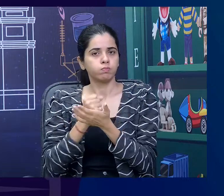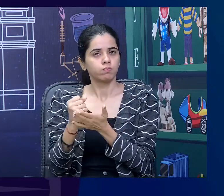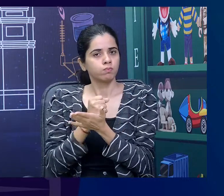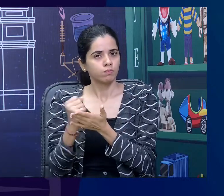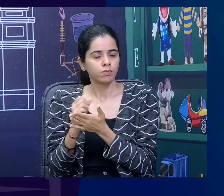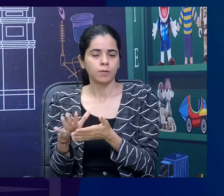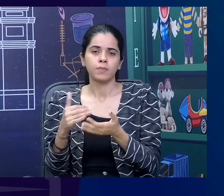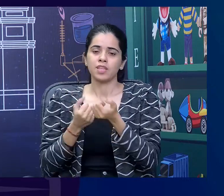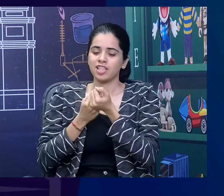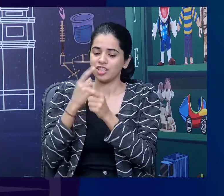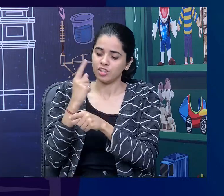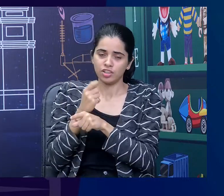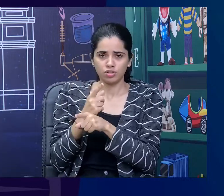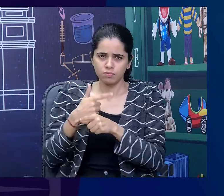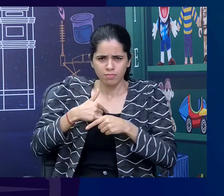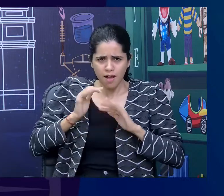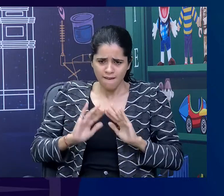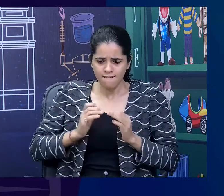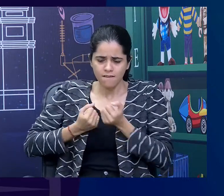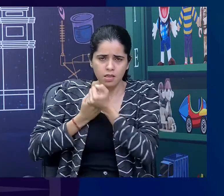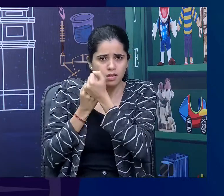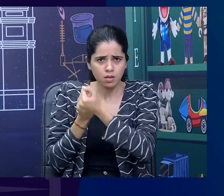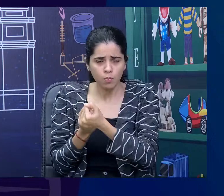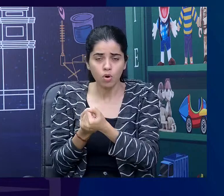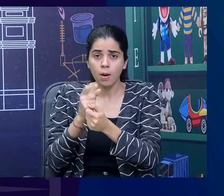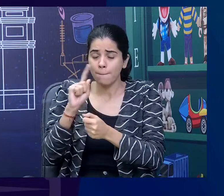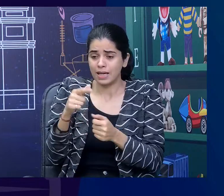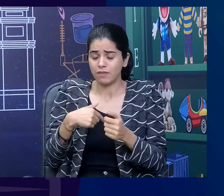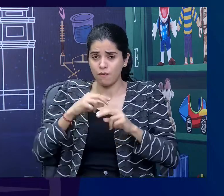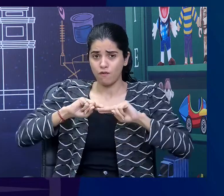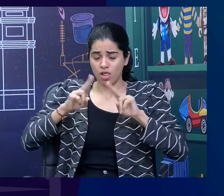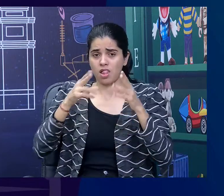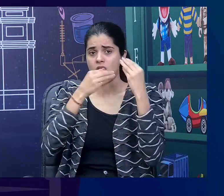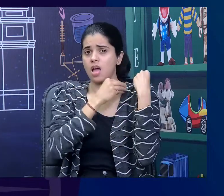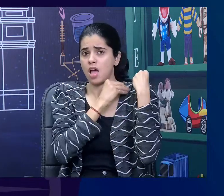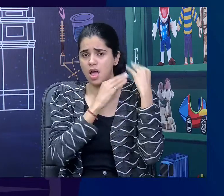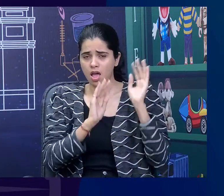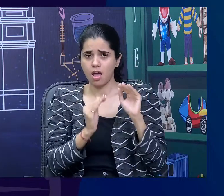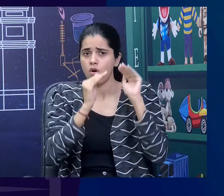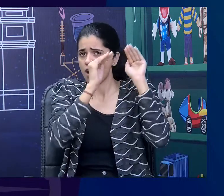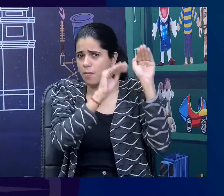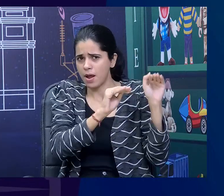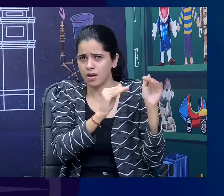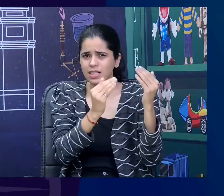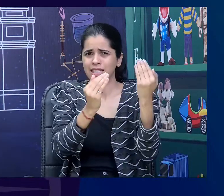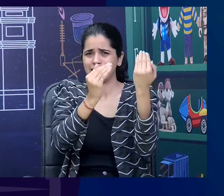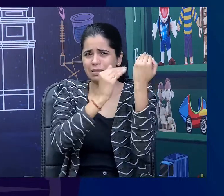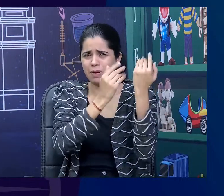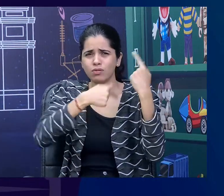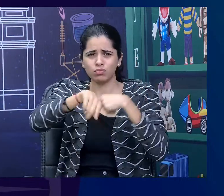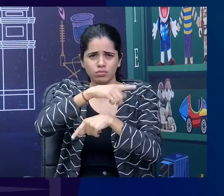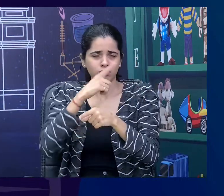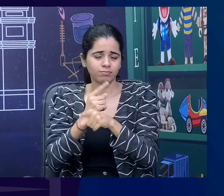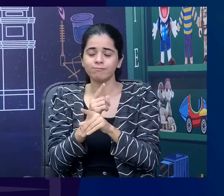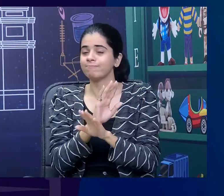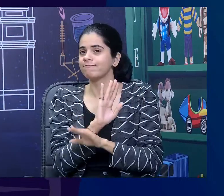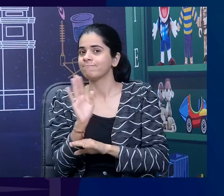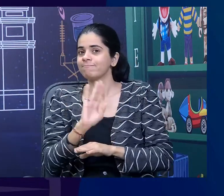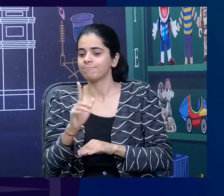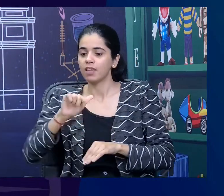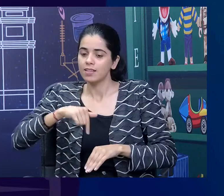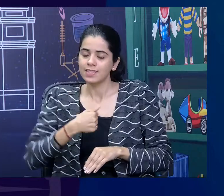more supportive, and it's okay to ask support in a classroom. I think that is something students also, and I find that happening. They're very,